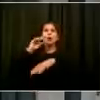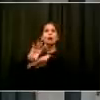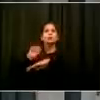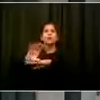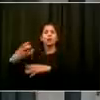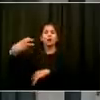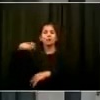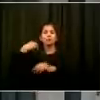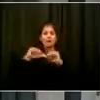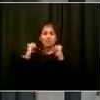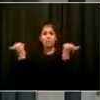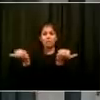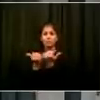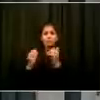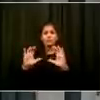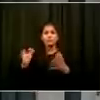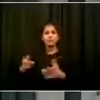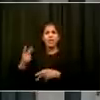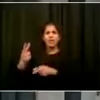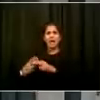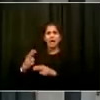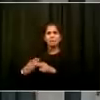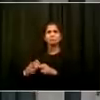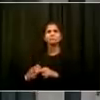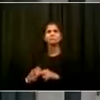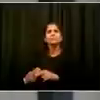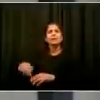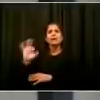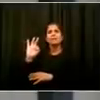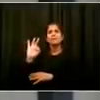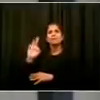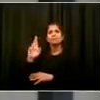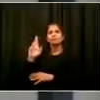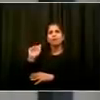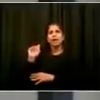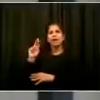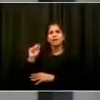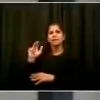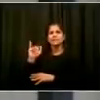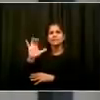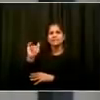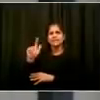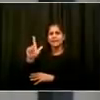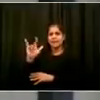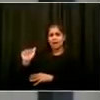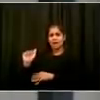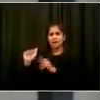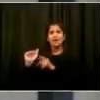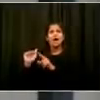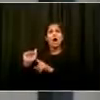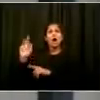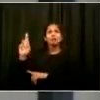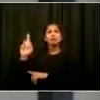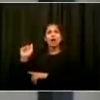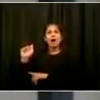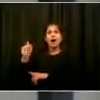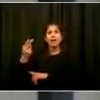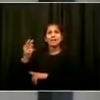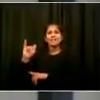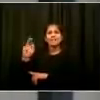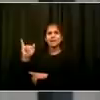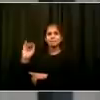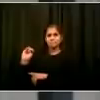Wilkins Rahim, we welcome you. Thank you. Thank you, Mayor. Thank you for having me. I also want to thank the First Lady